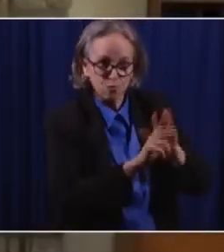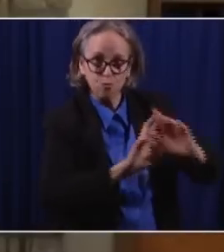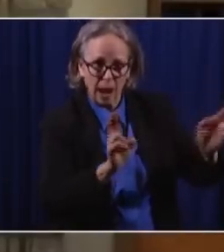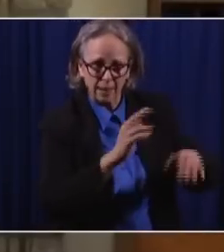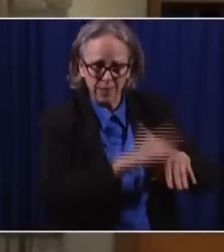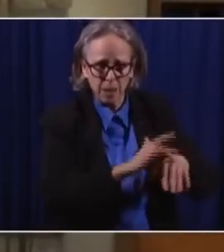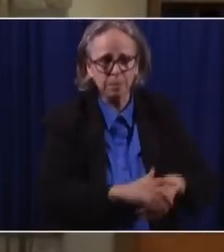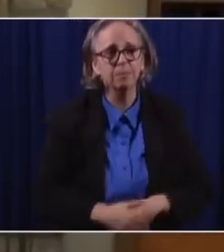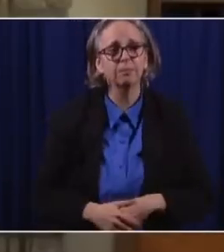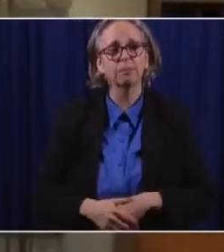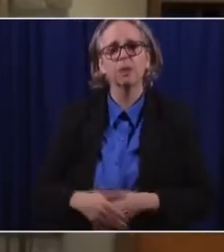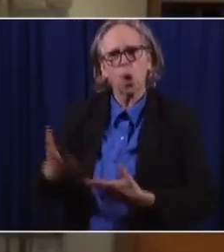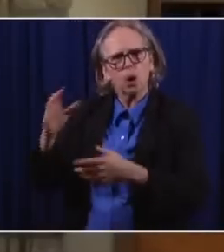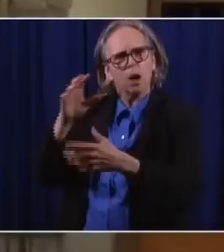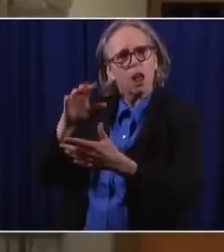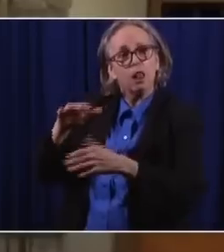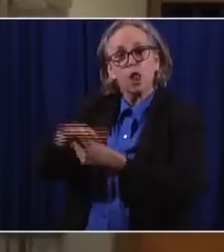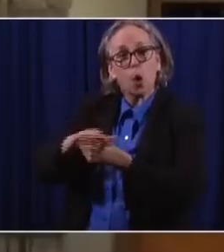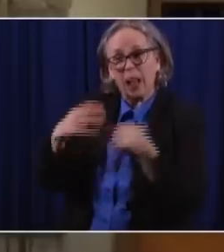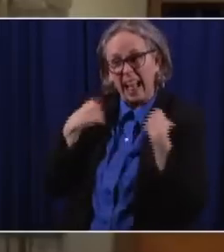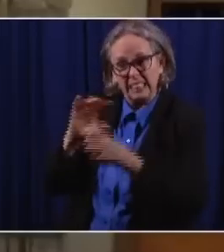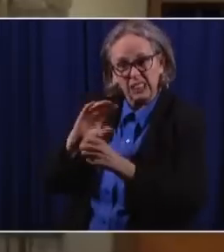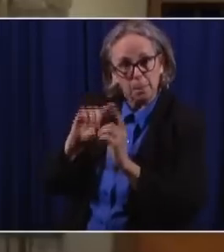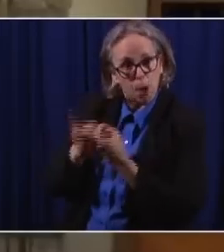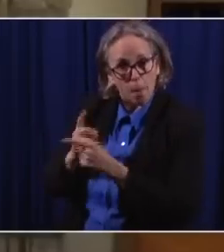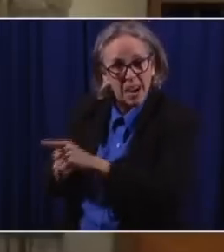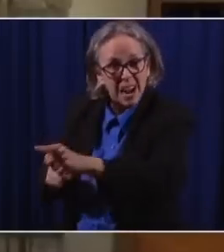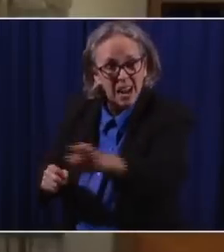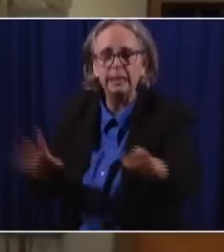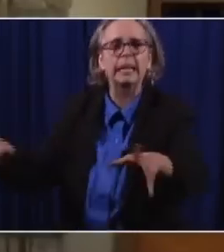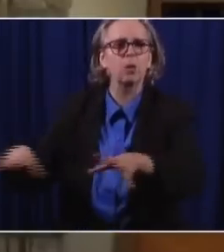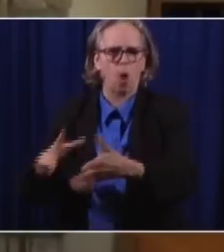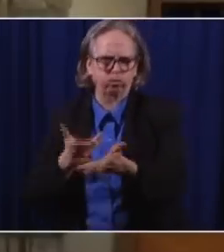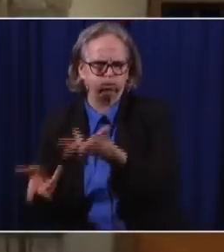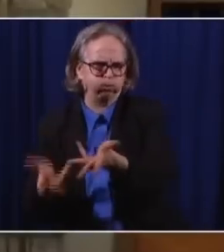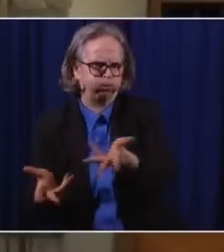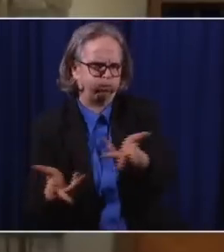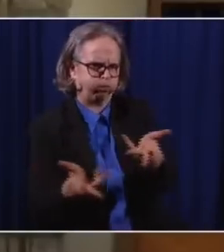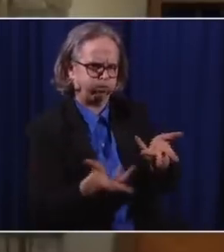state. I cannot underscore the importance